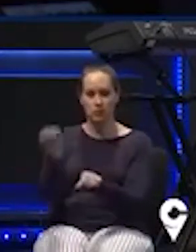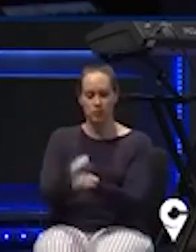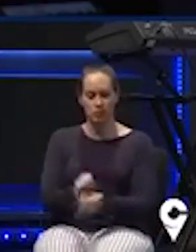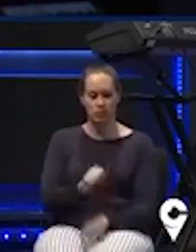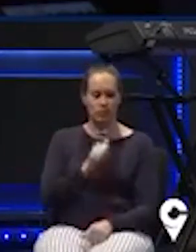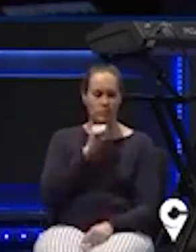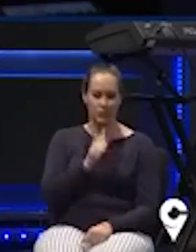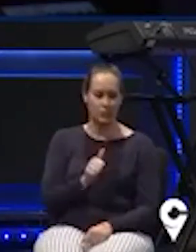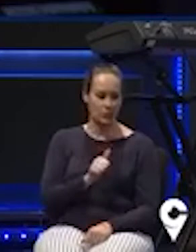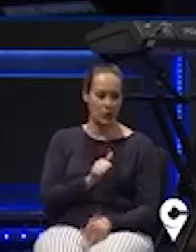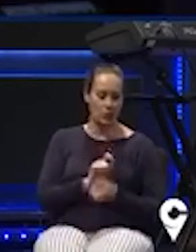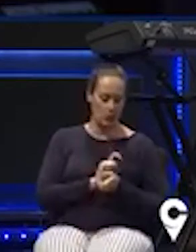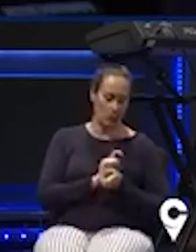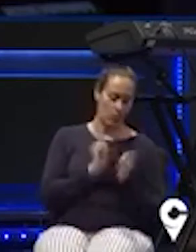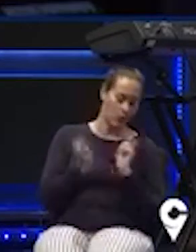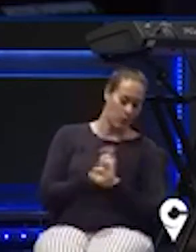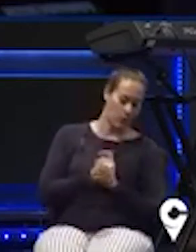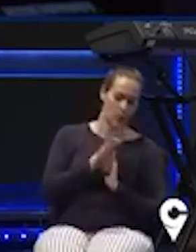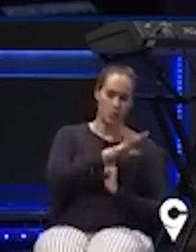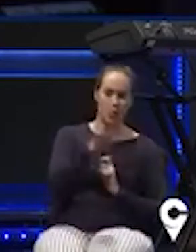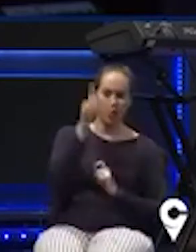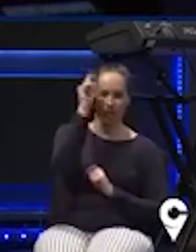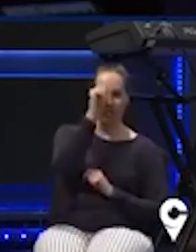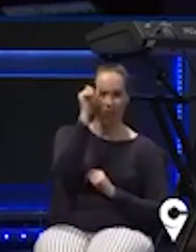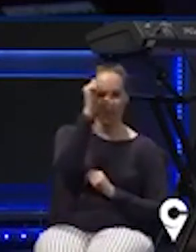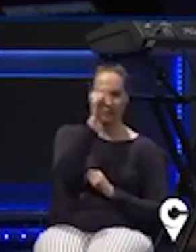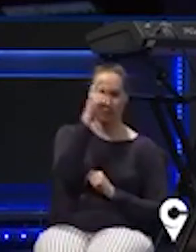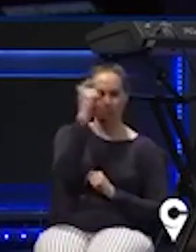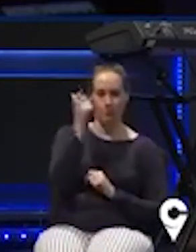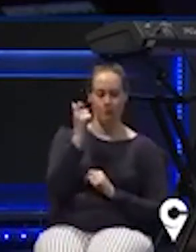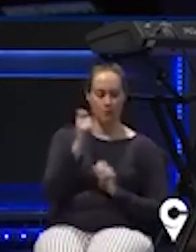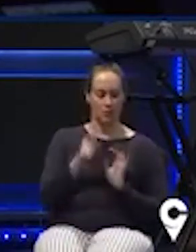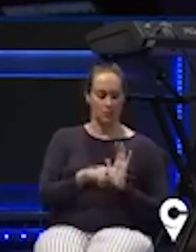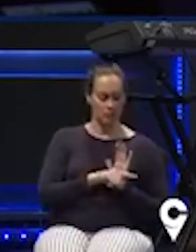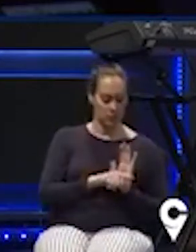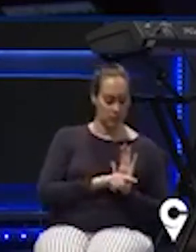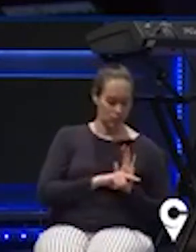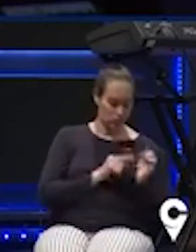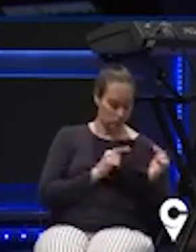Don't rewrite your theology because of your tragedy.